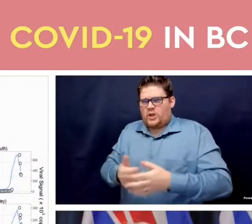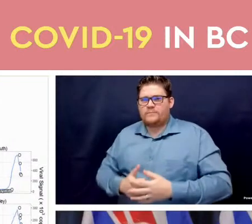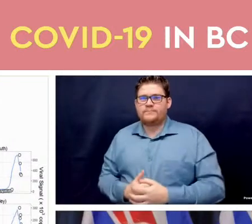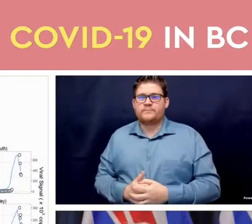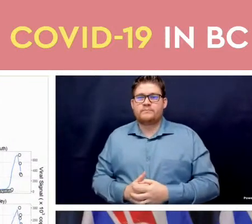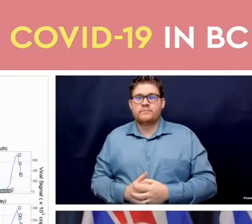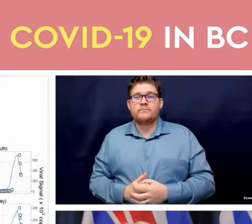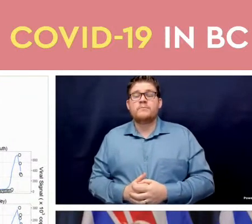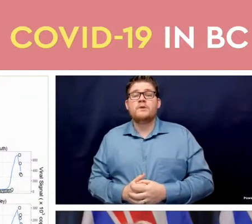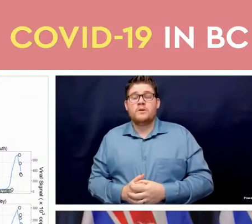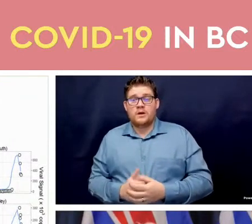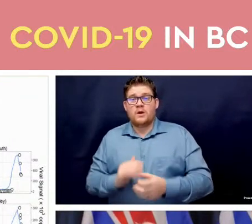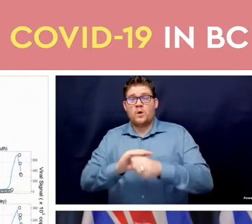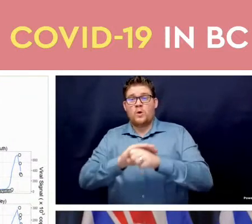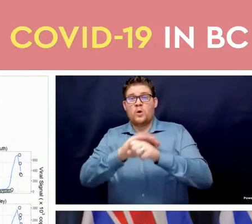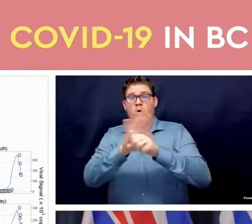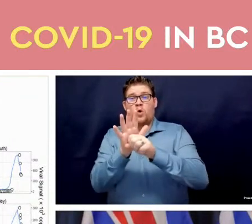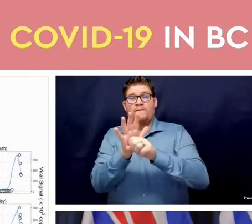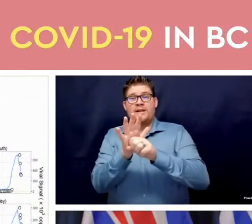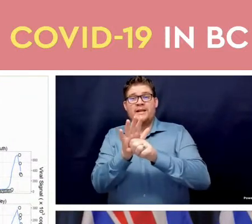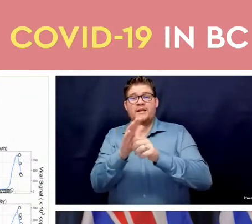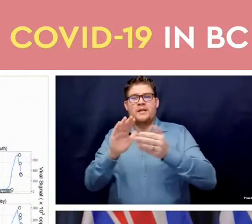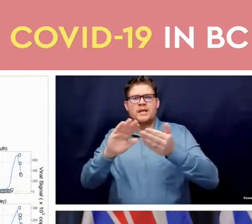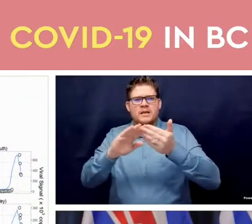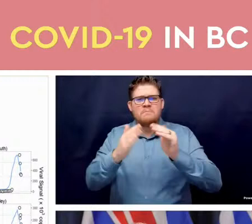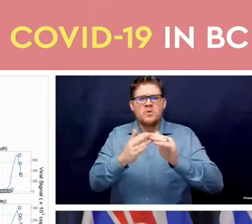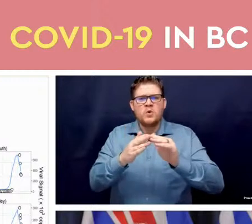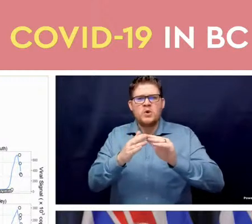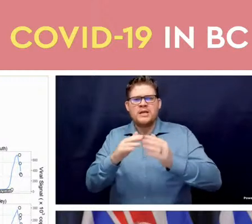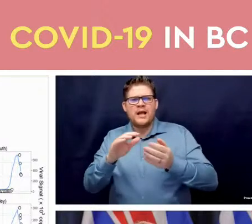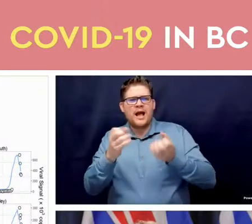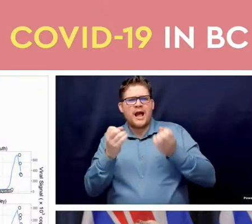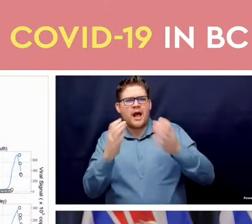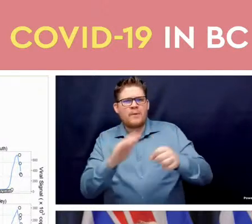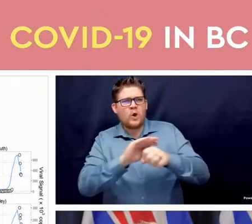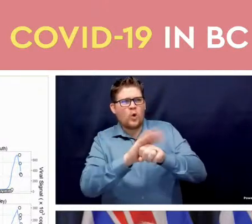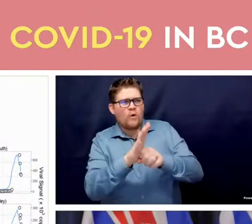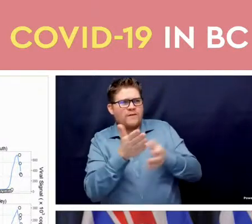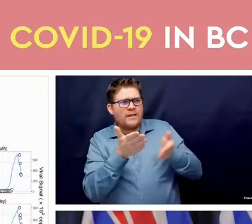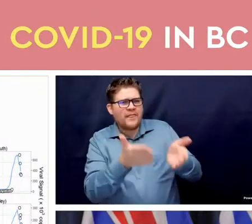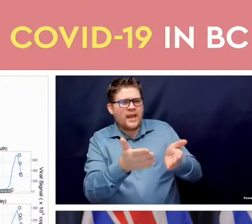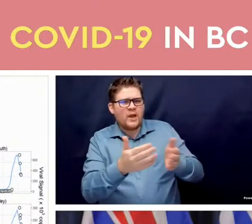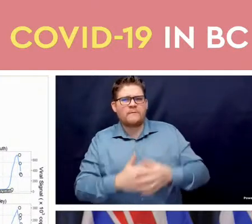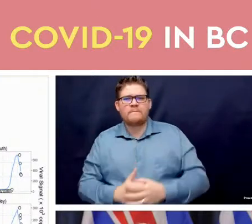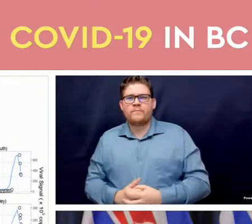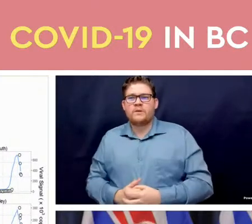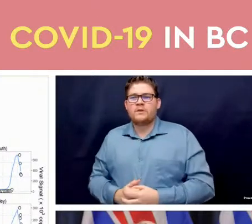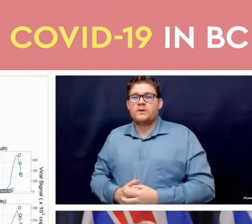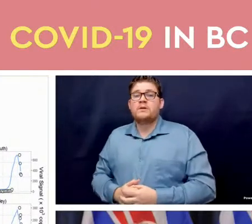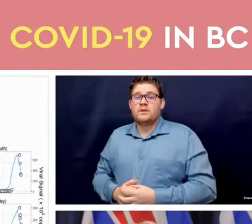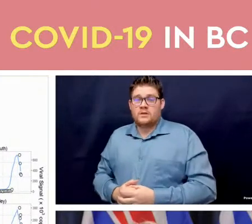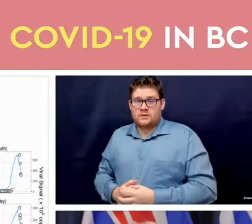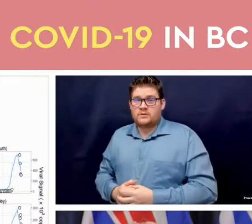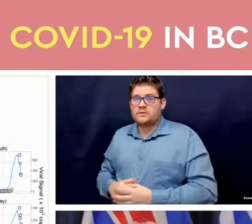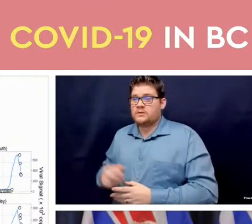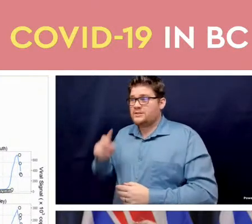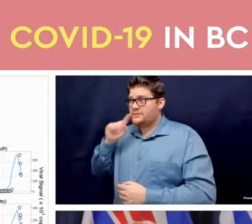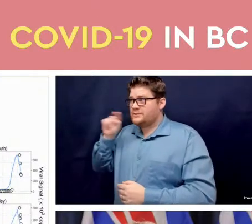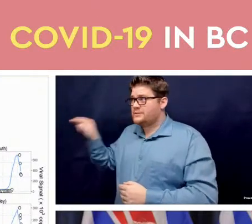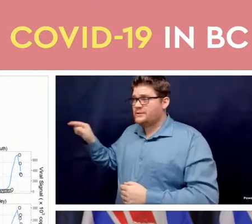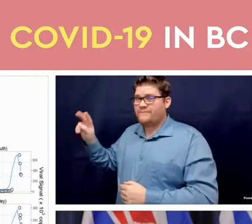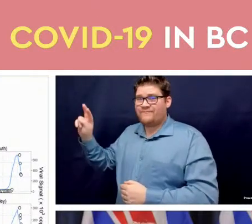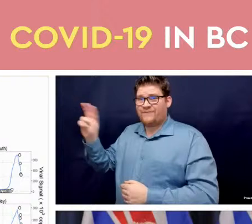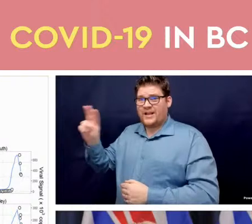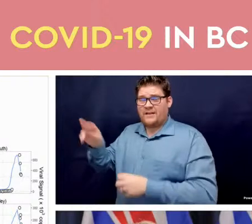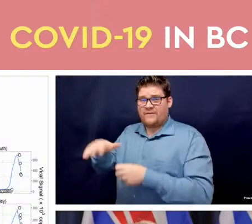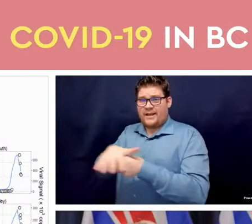we've seen in the past, and we're seeing that again. The concentrations of the virus that we're finding in the wastewater surveillance that